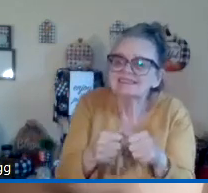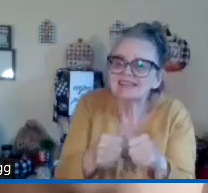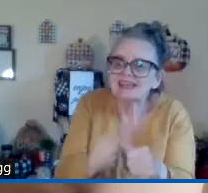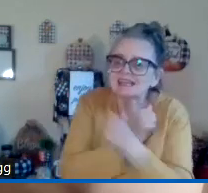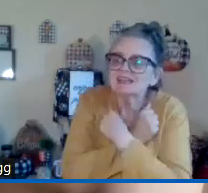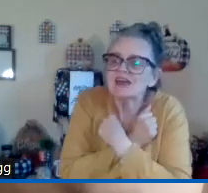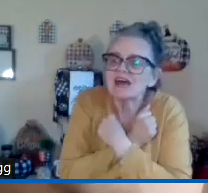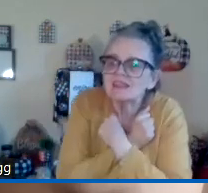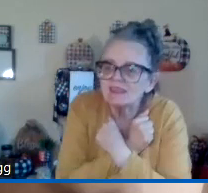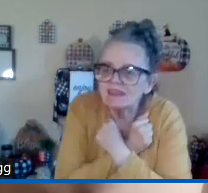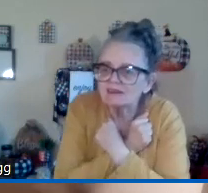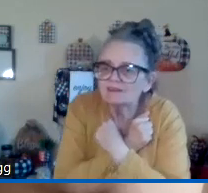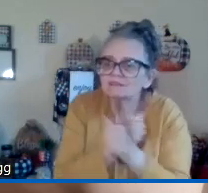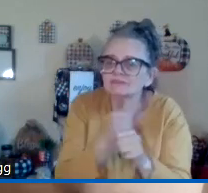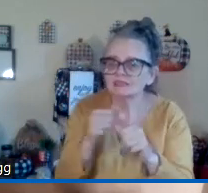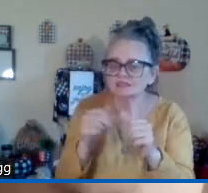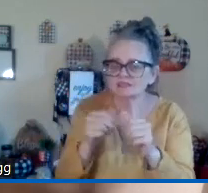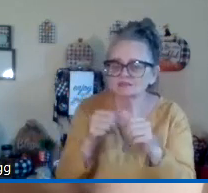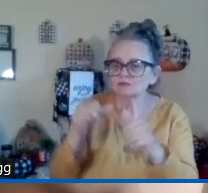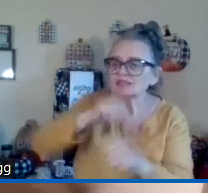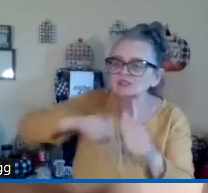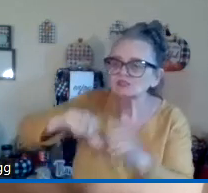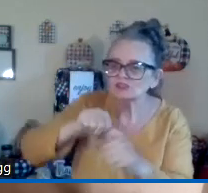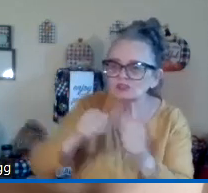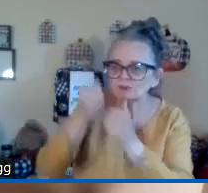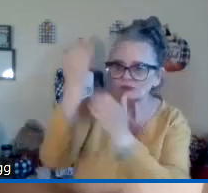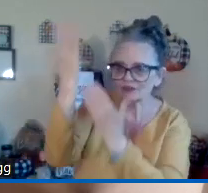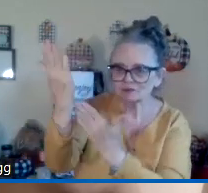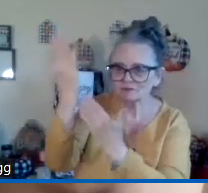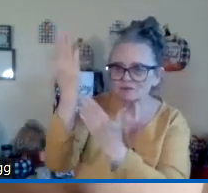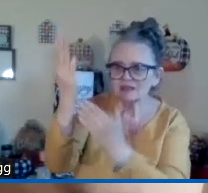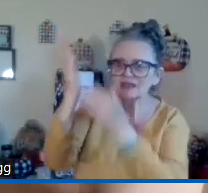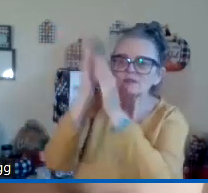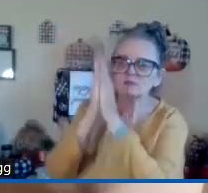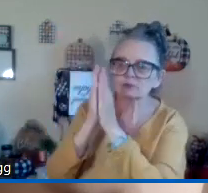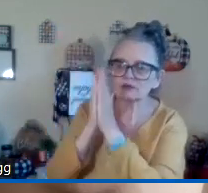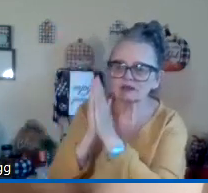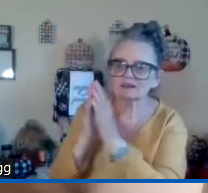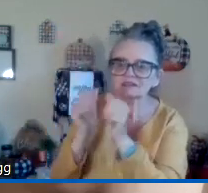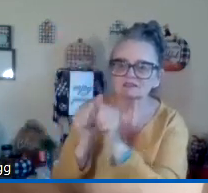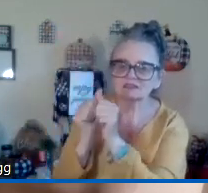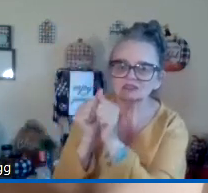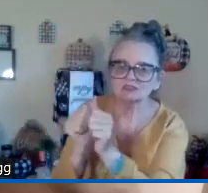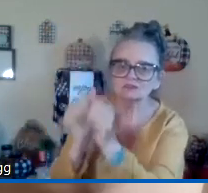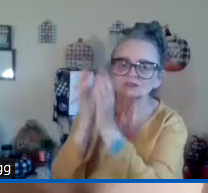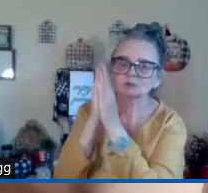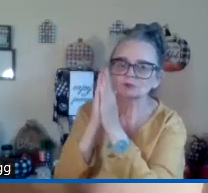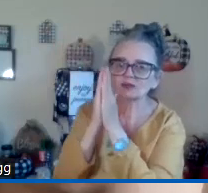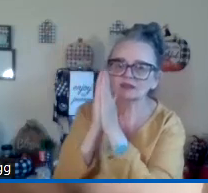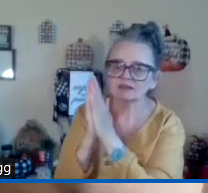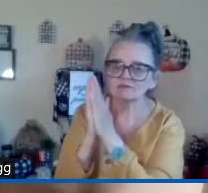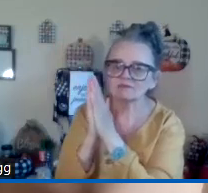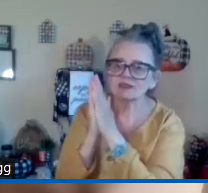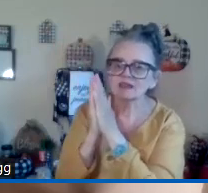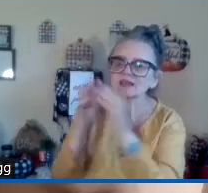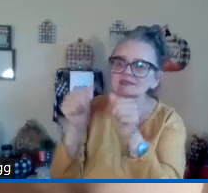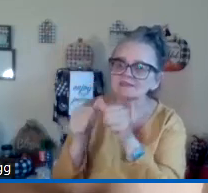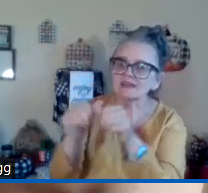us to stay in that love relationship with him, and the prayer, and continuing to